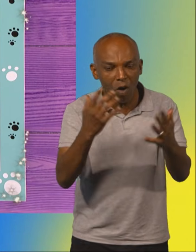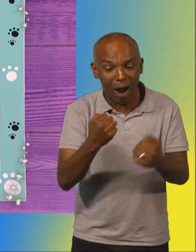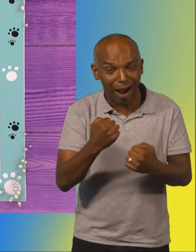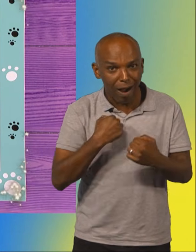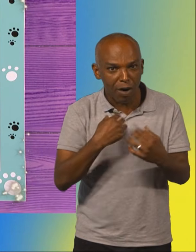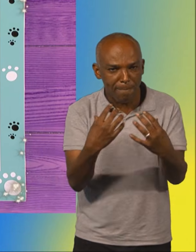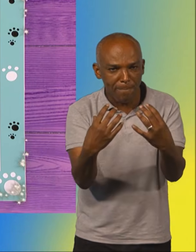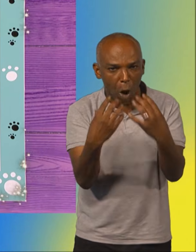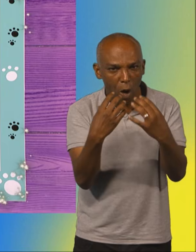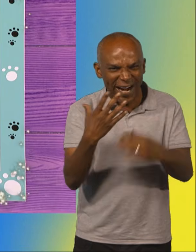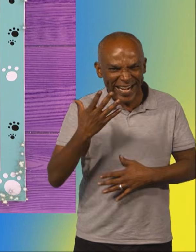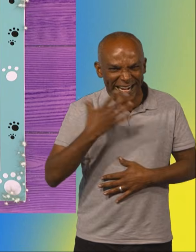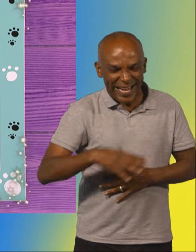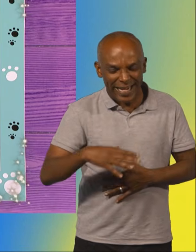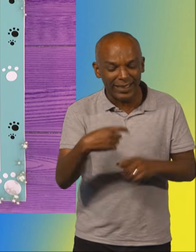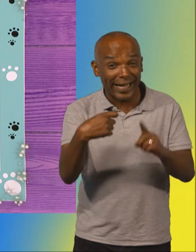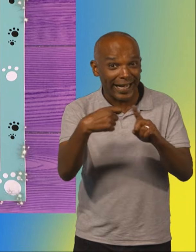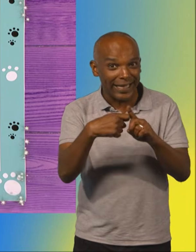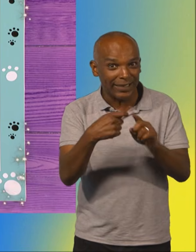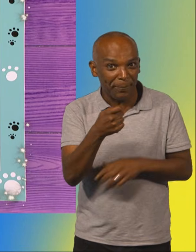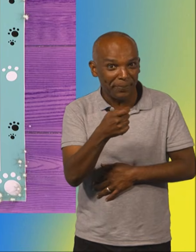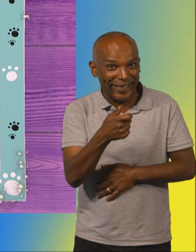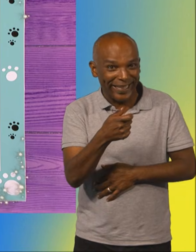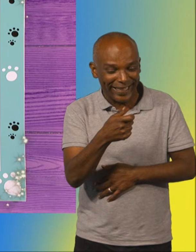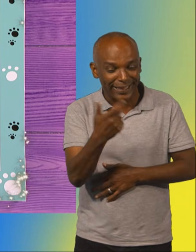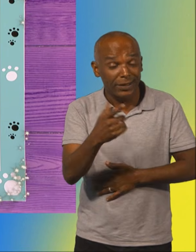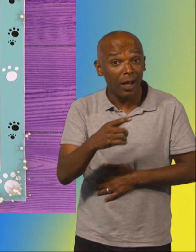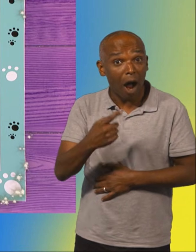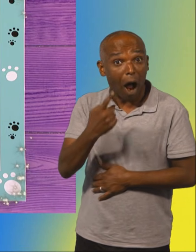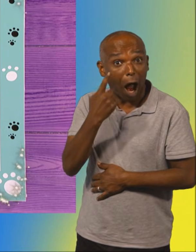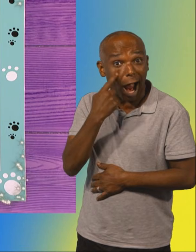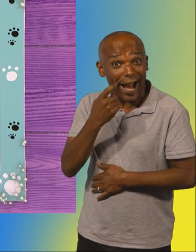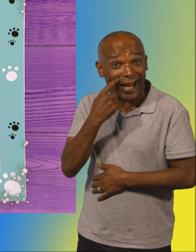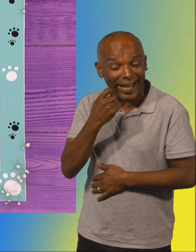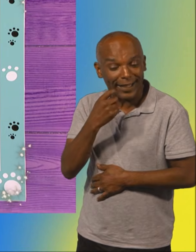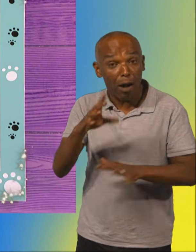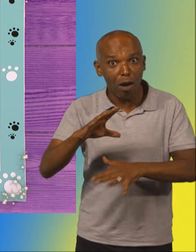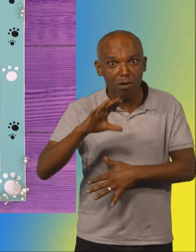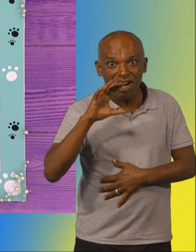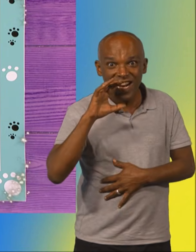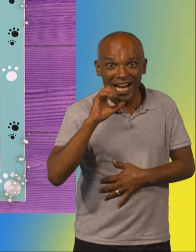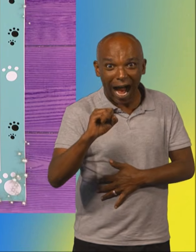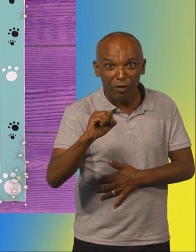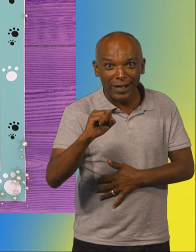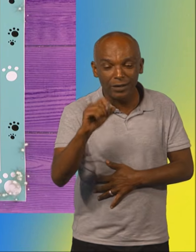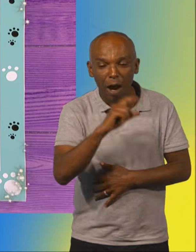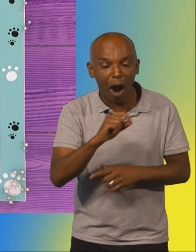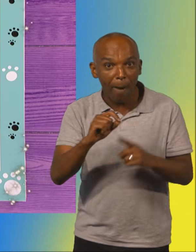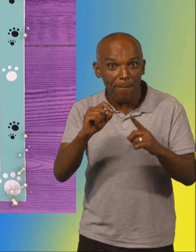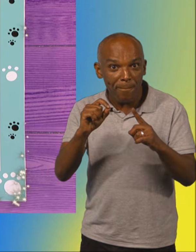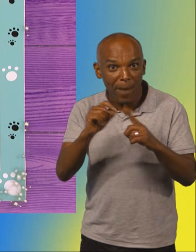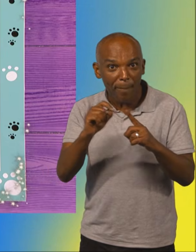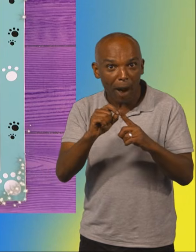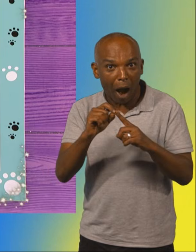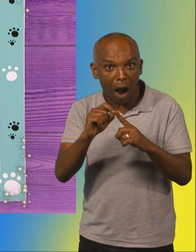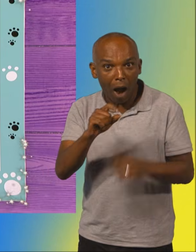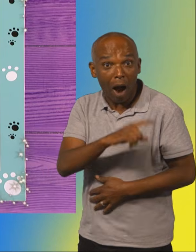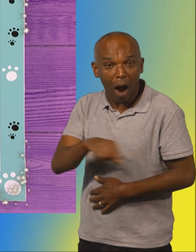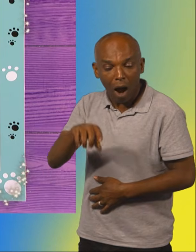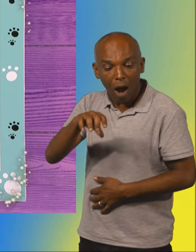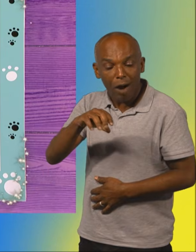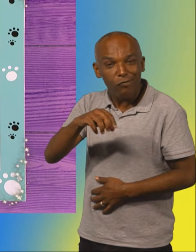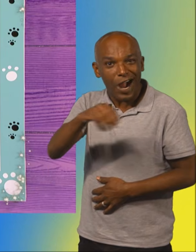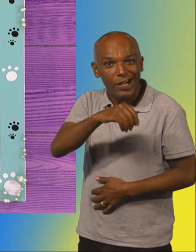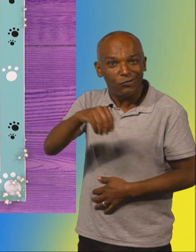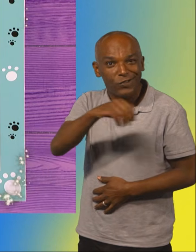beans, an onion, carrots, paprika, ground cumin,